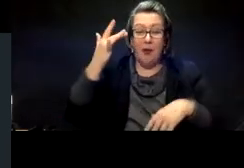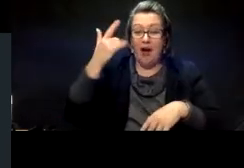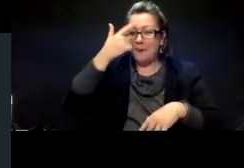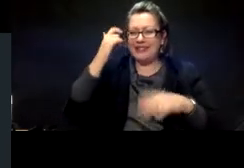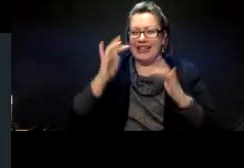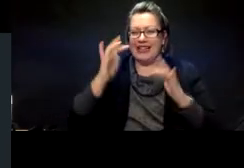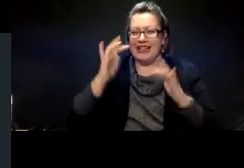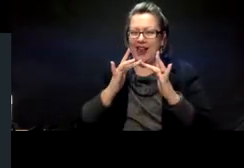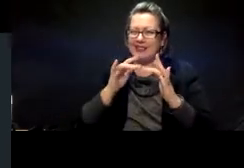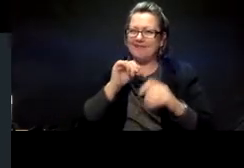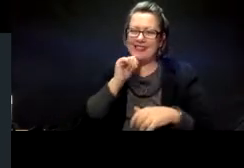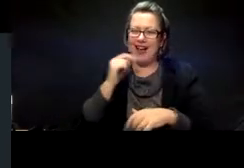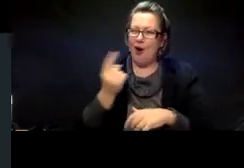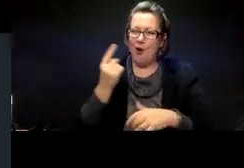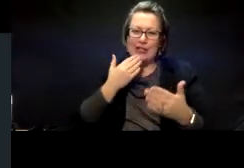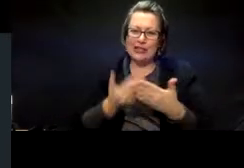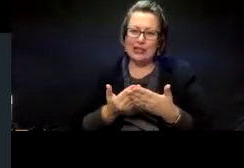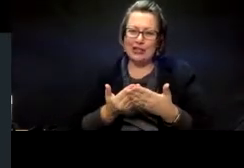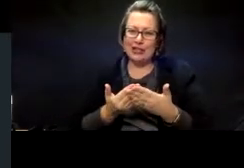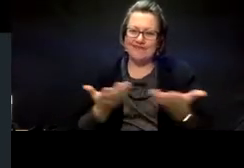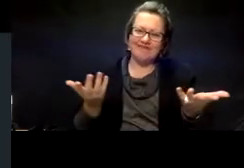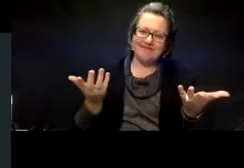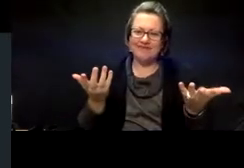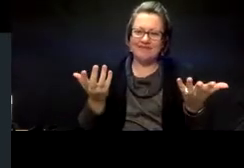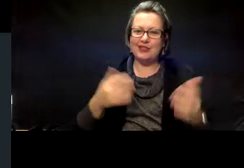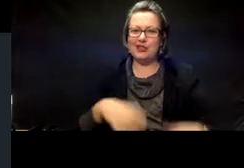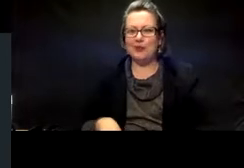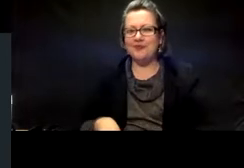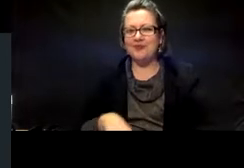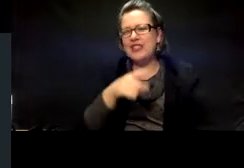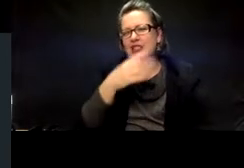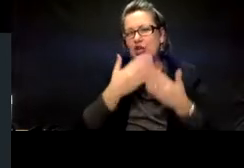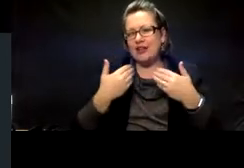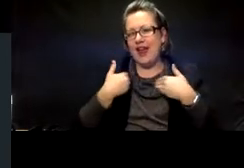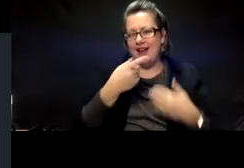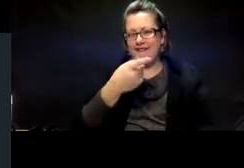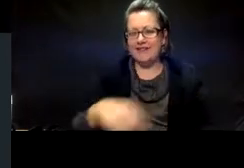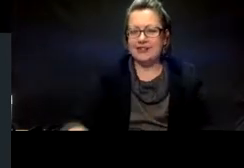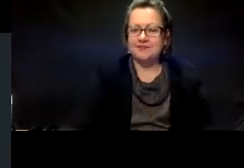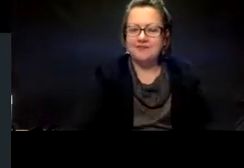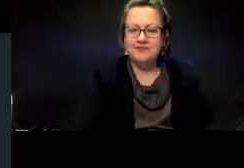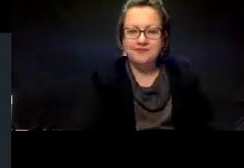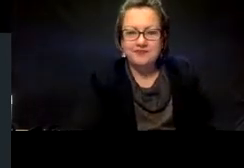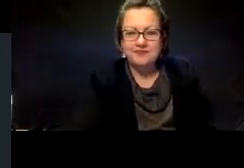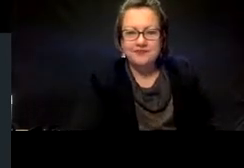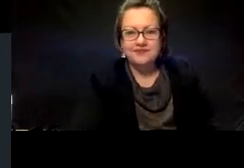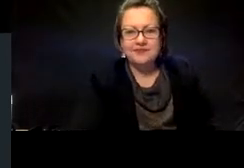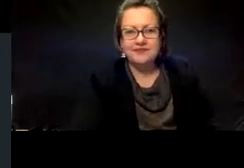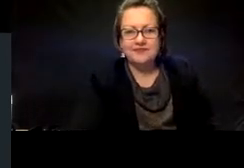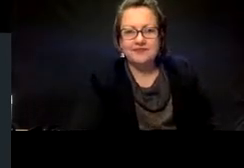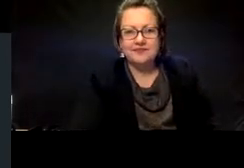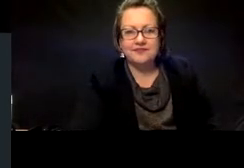rural areas because the internet is not always so good to use another technology. This is good to have.